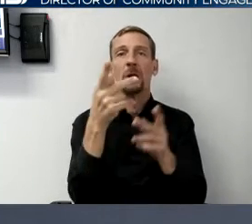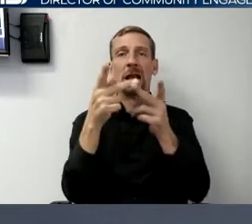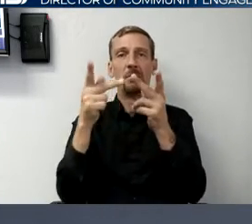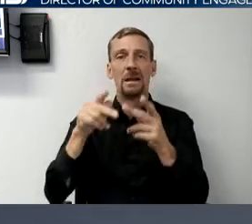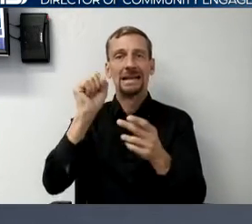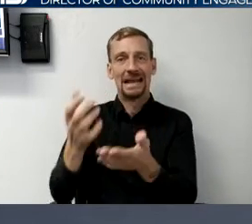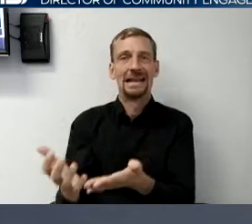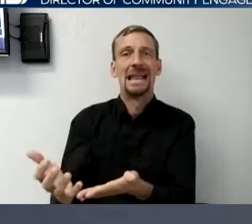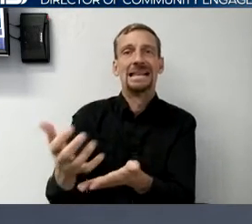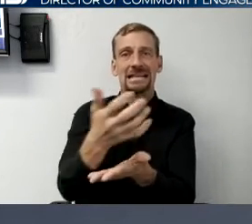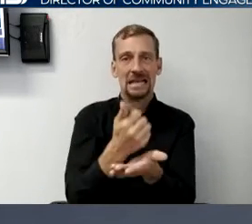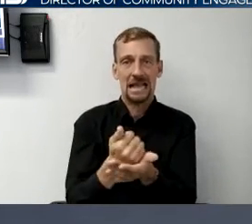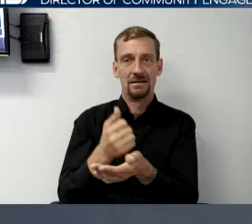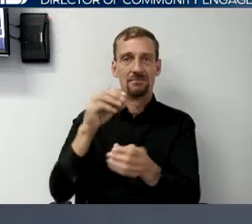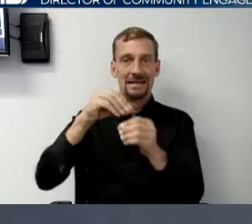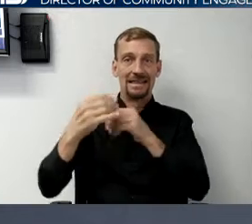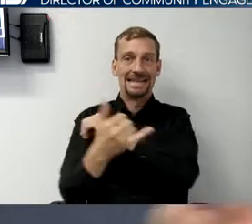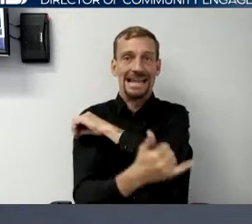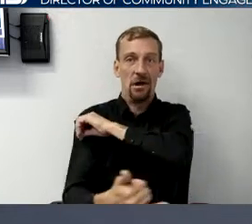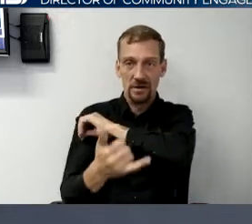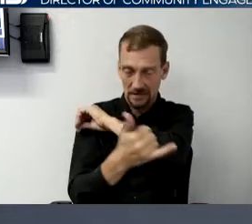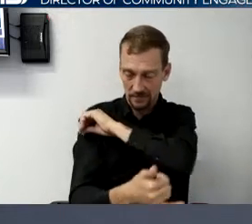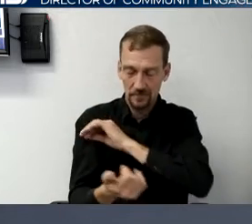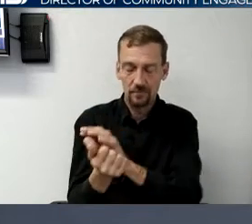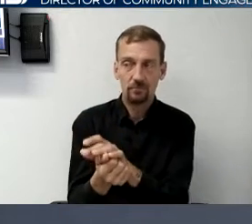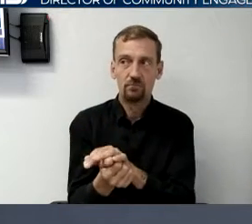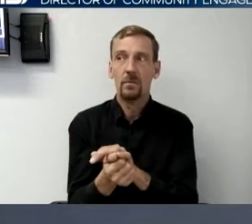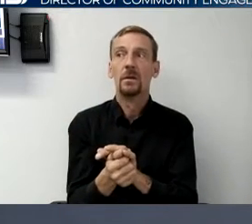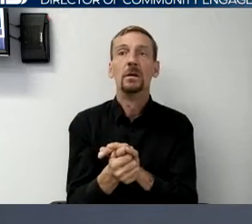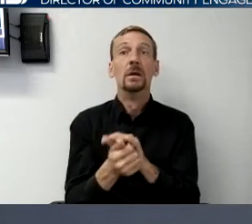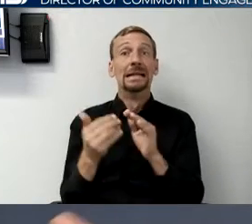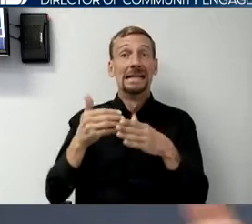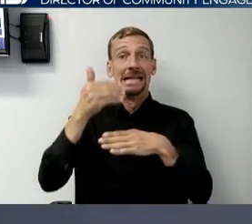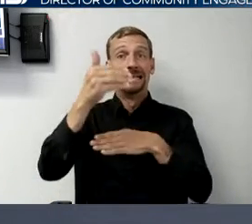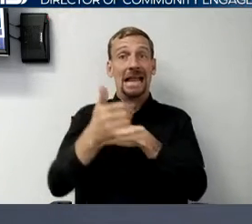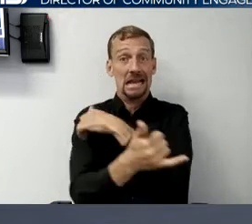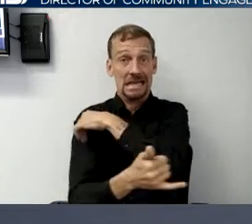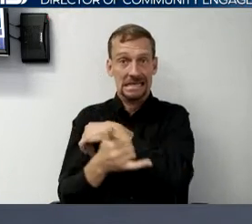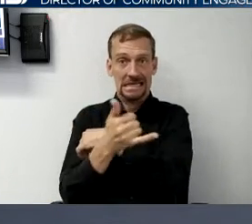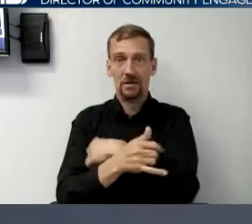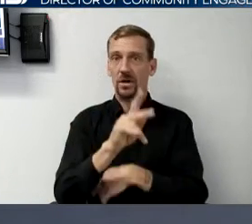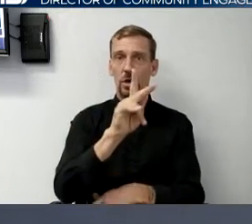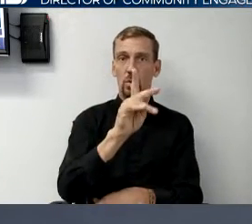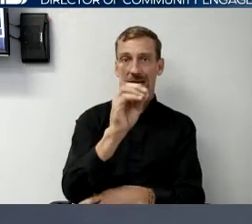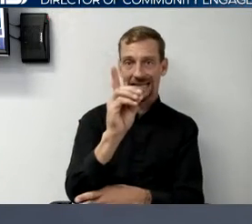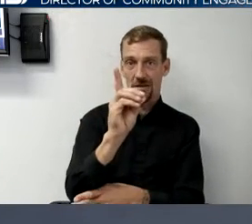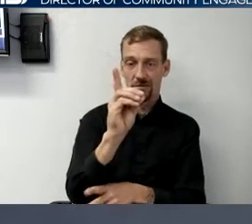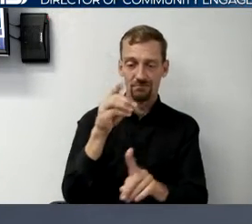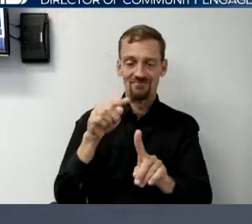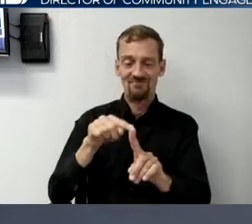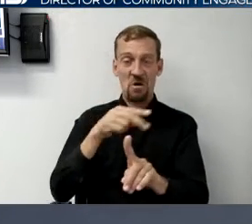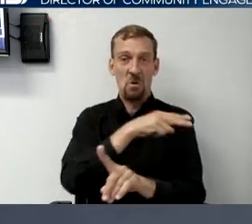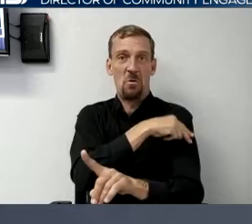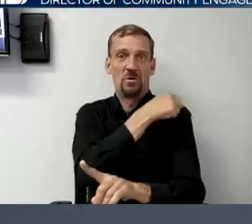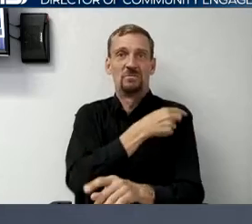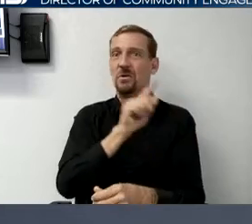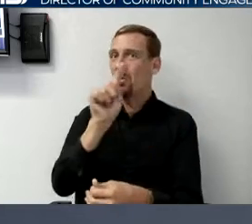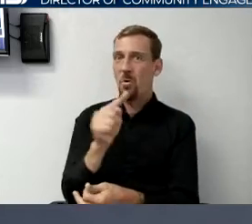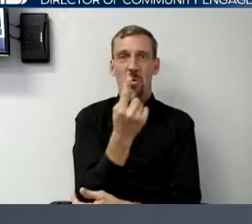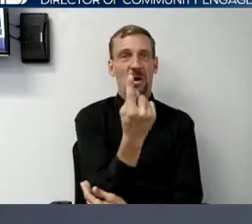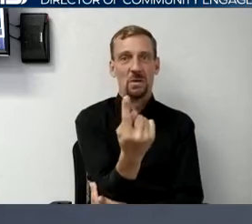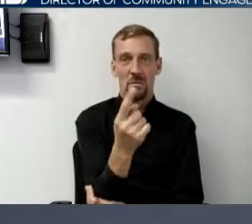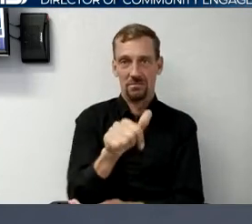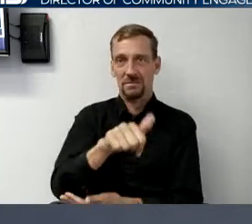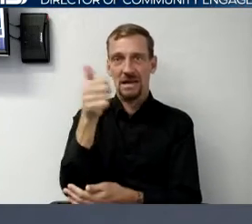in the entire county. And next to the county, Kaweah Delta was the only hospital, only